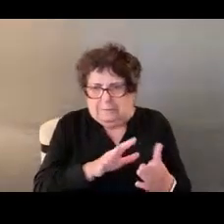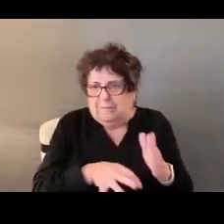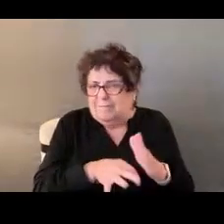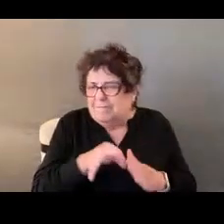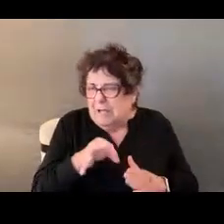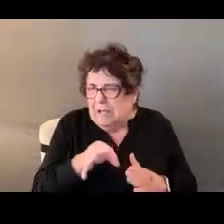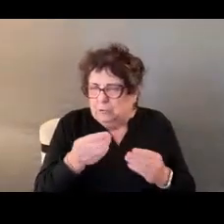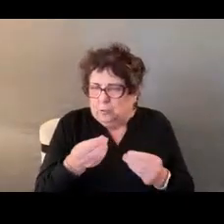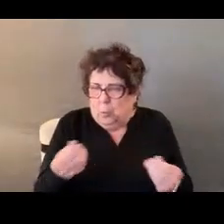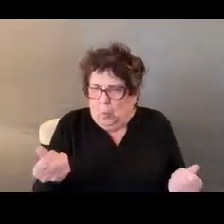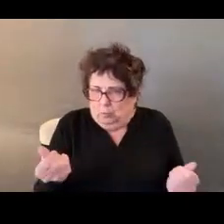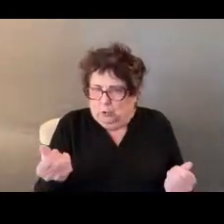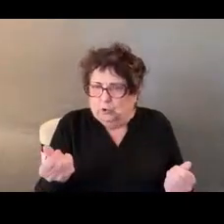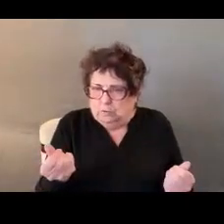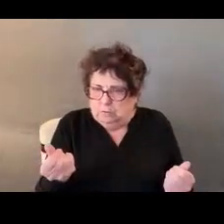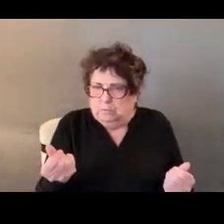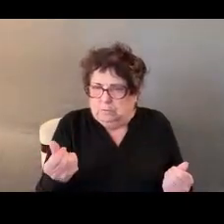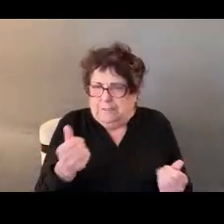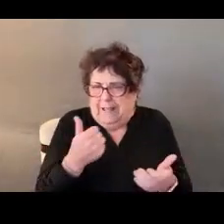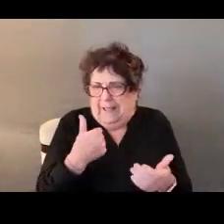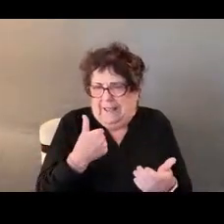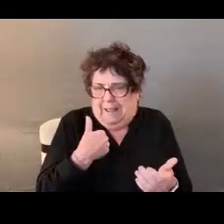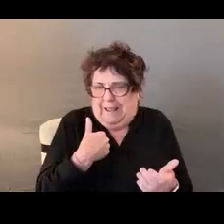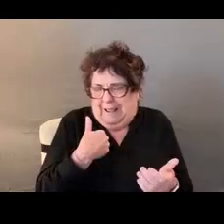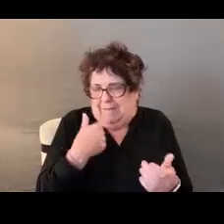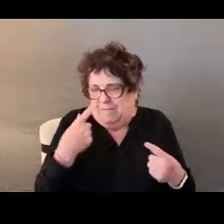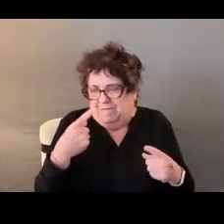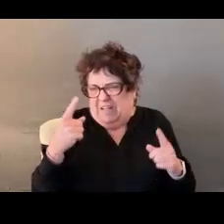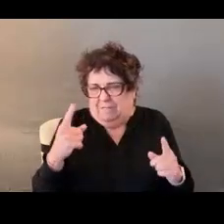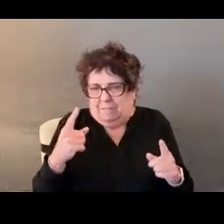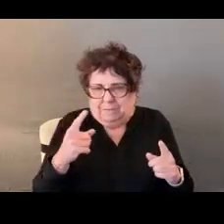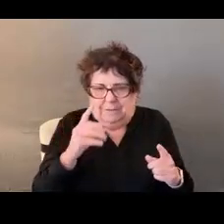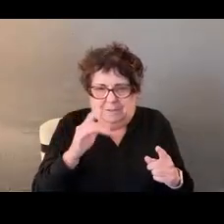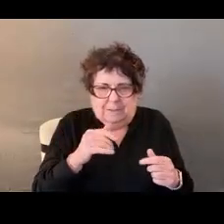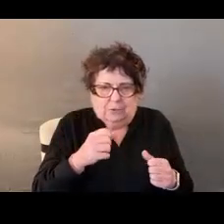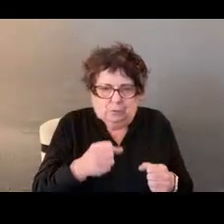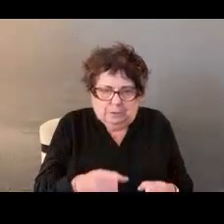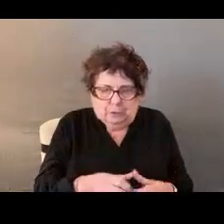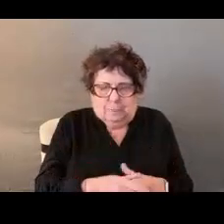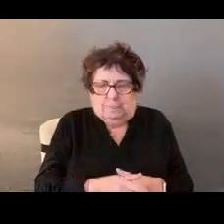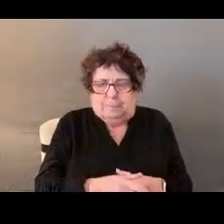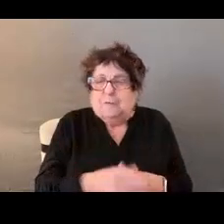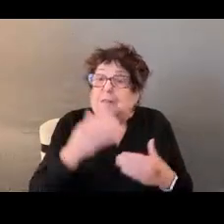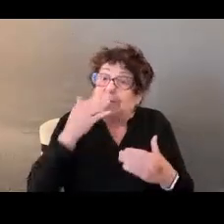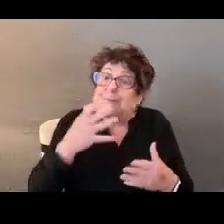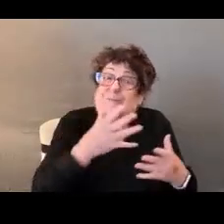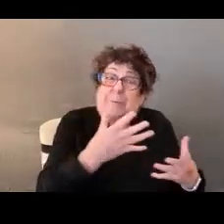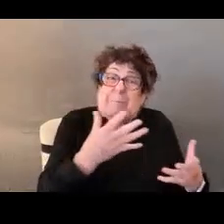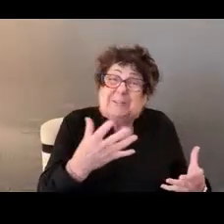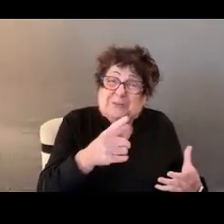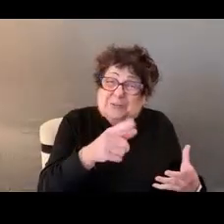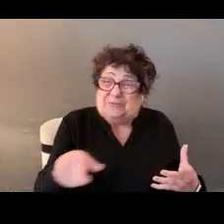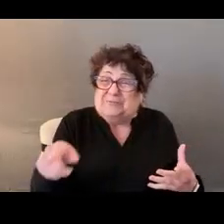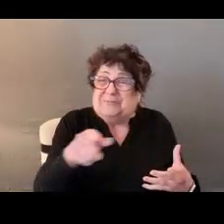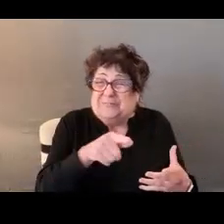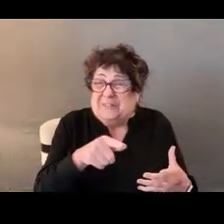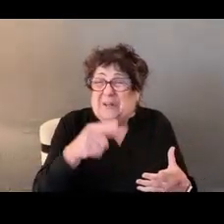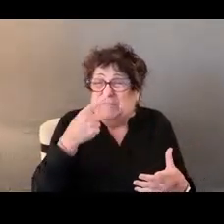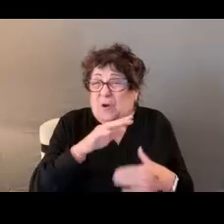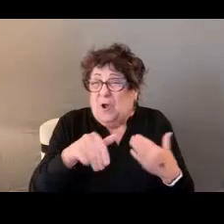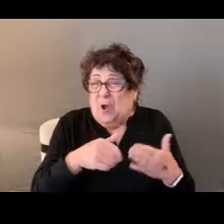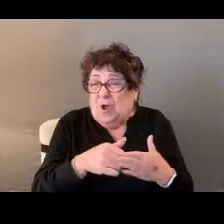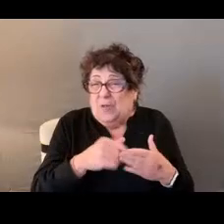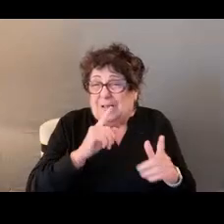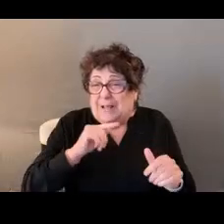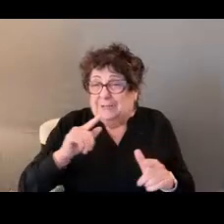have effectiveness strategy. So thank you very much for all those answers. They've